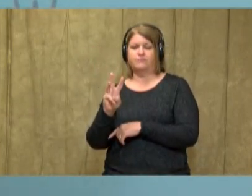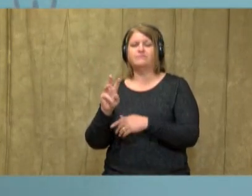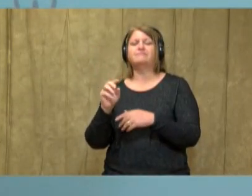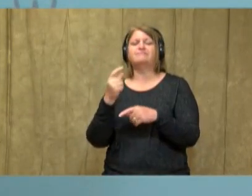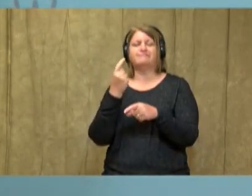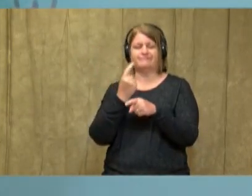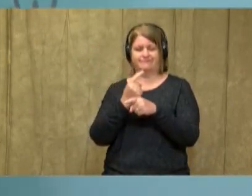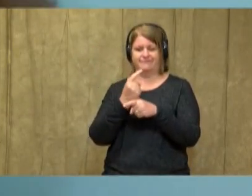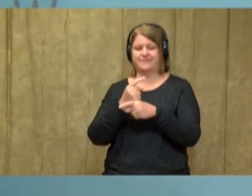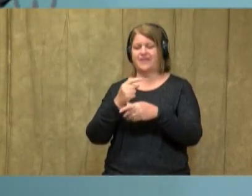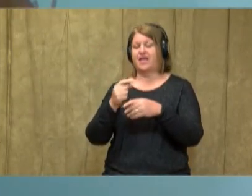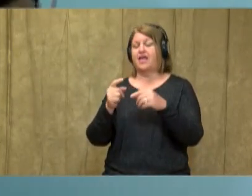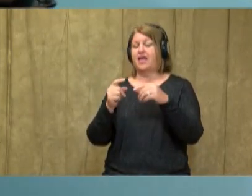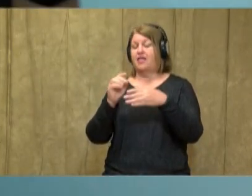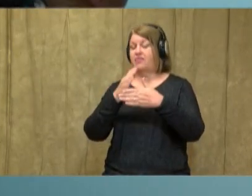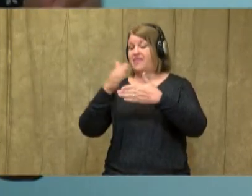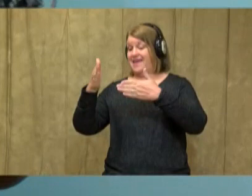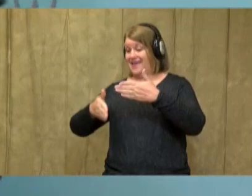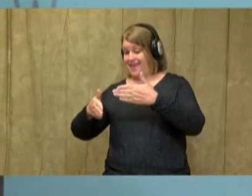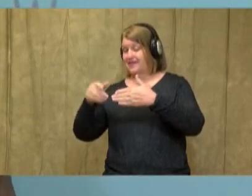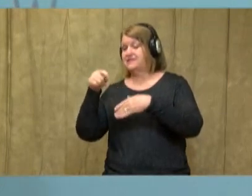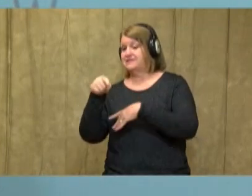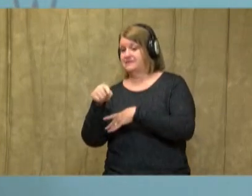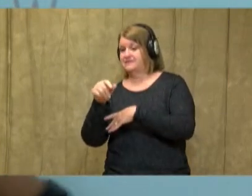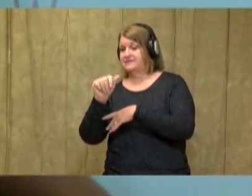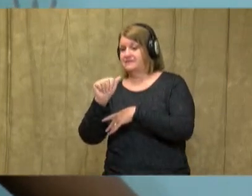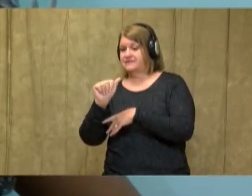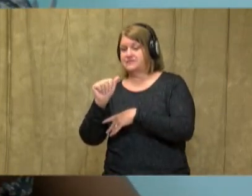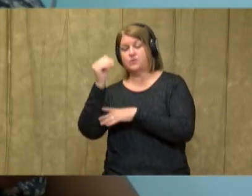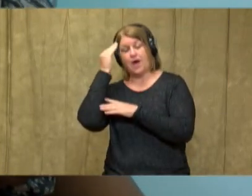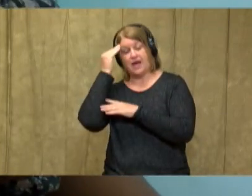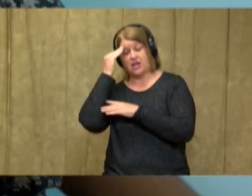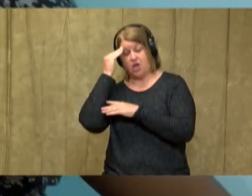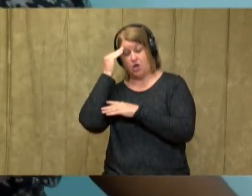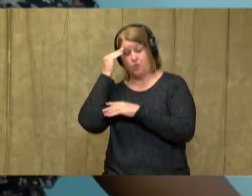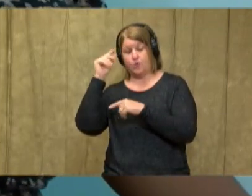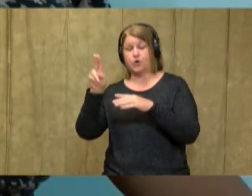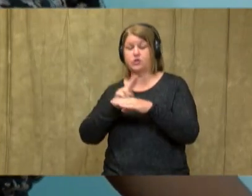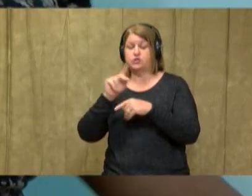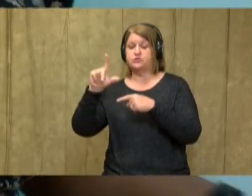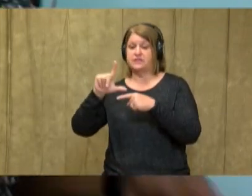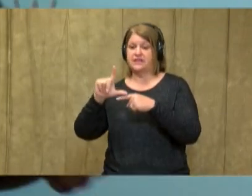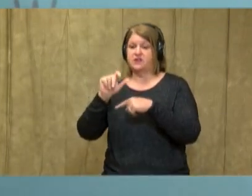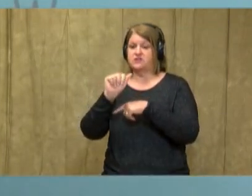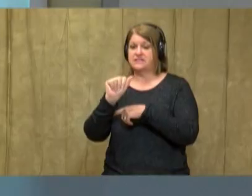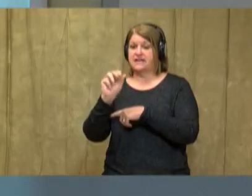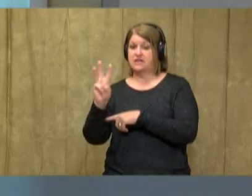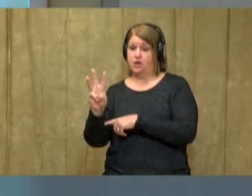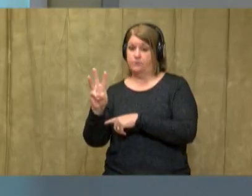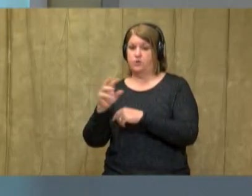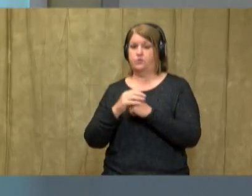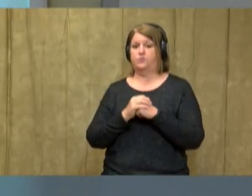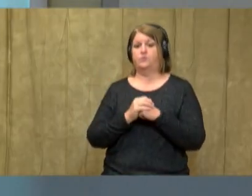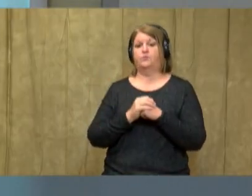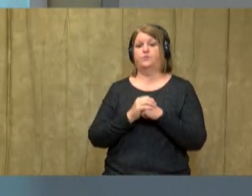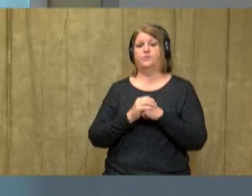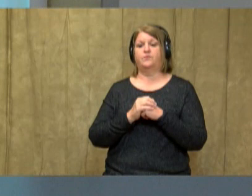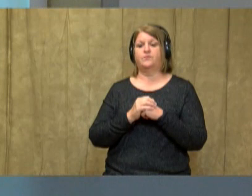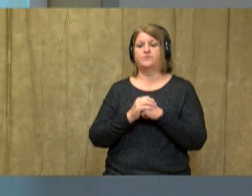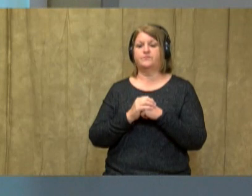I know it's going to be the letters A-W. Let's write the sounds that we hear in claw.